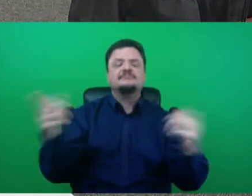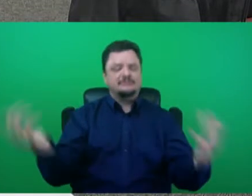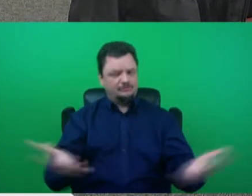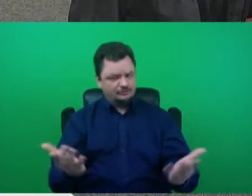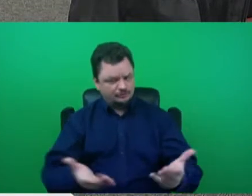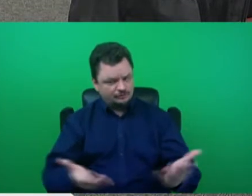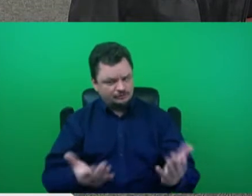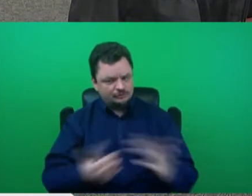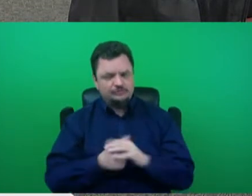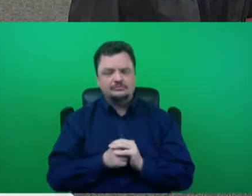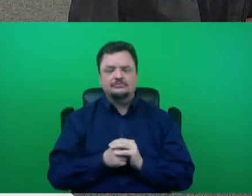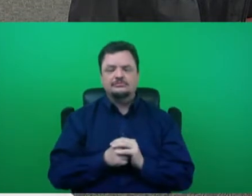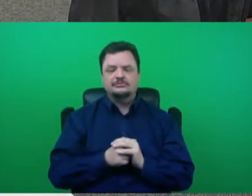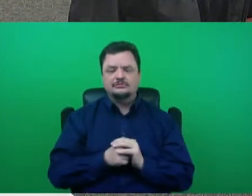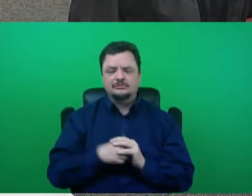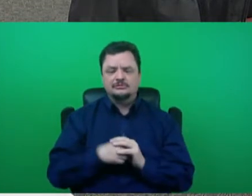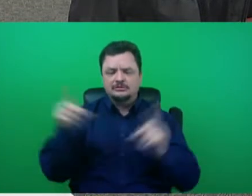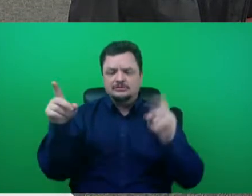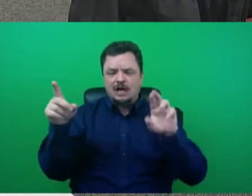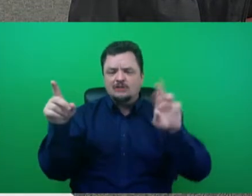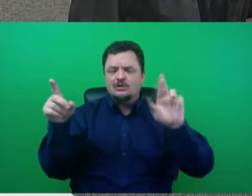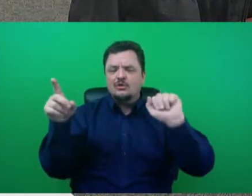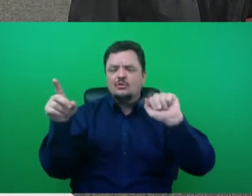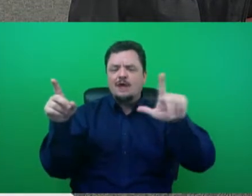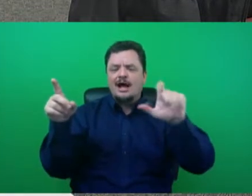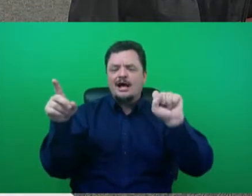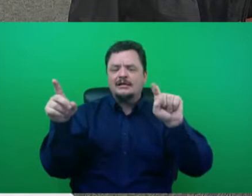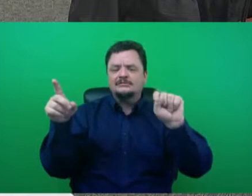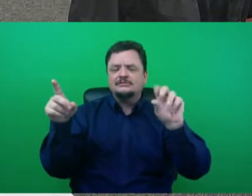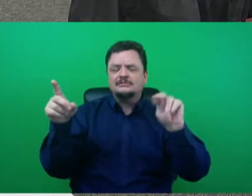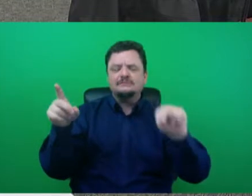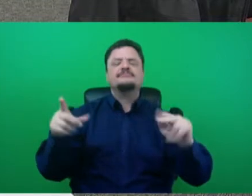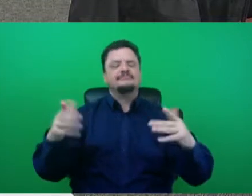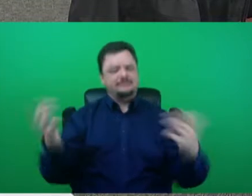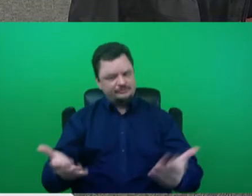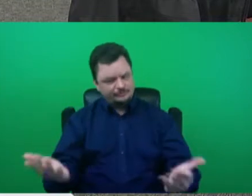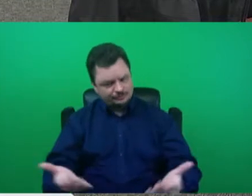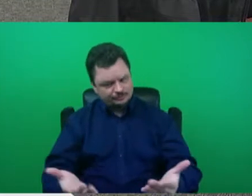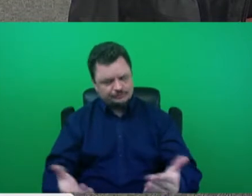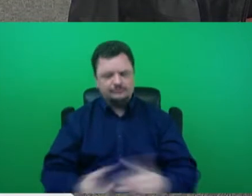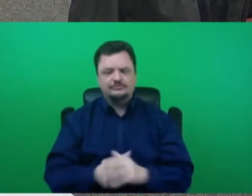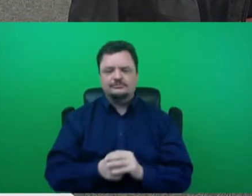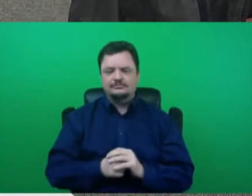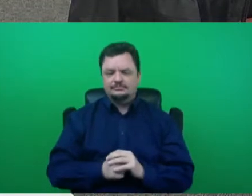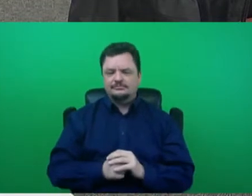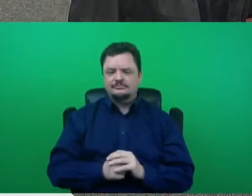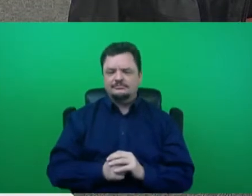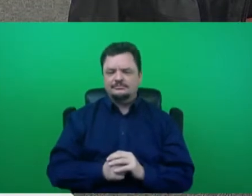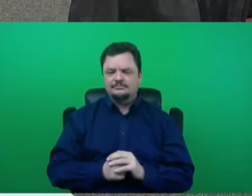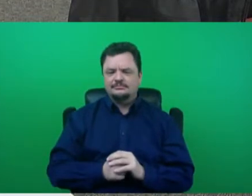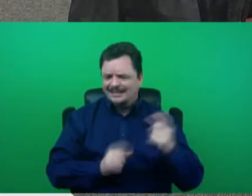And Trustee Ron? Here. Great. Good.